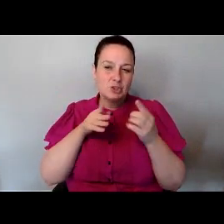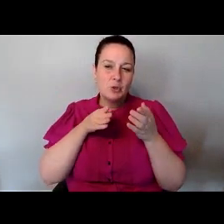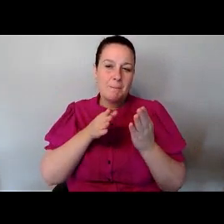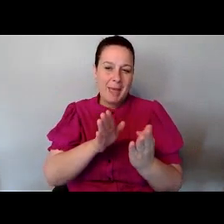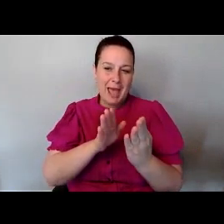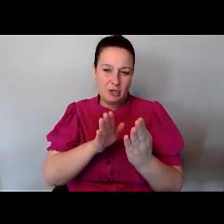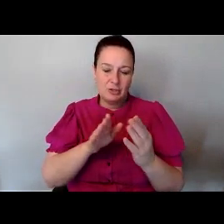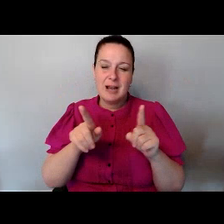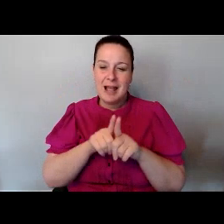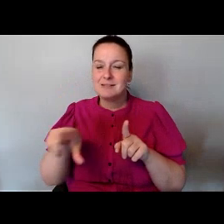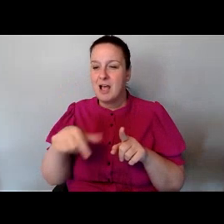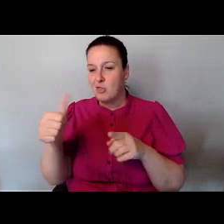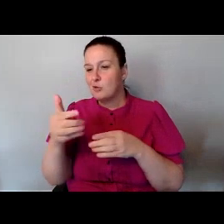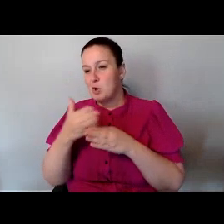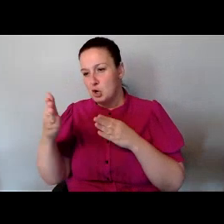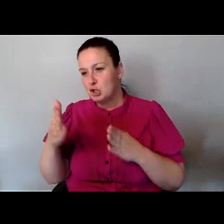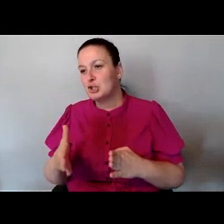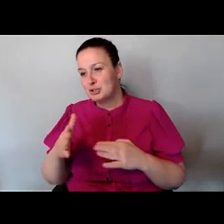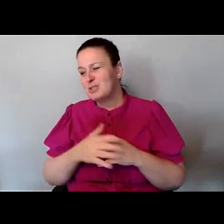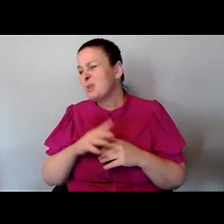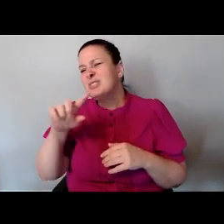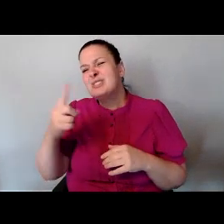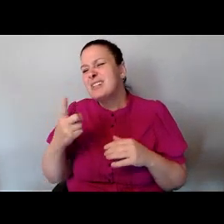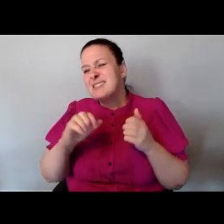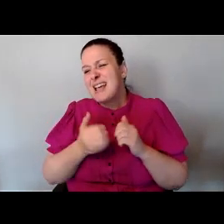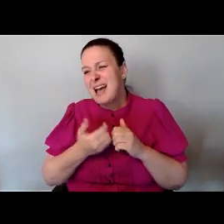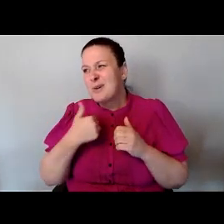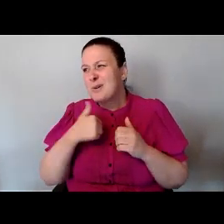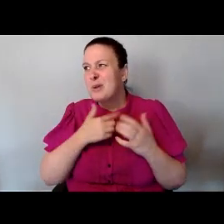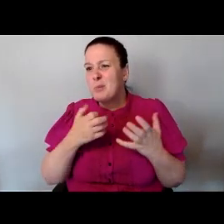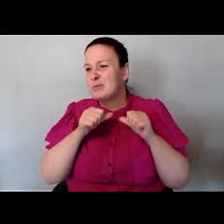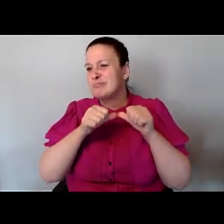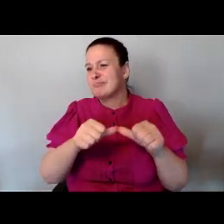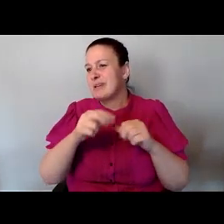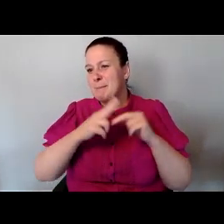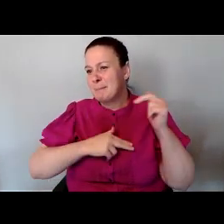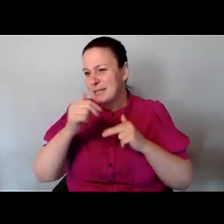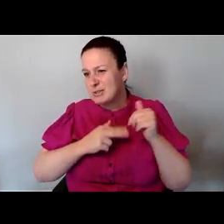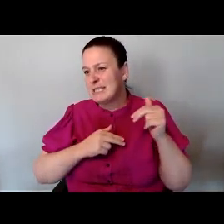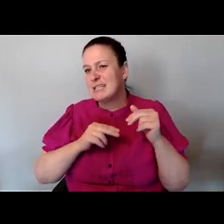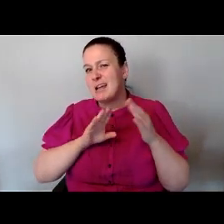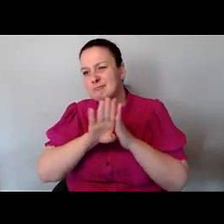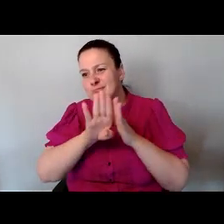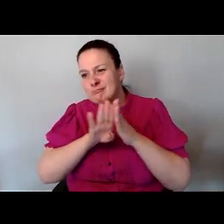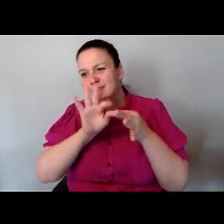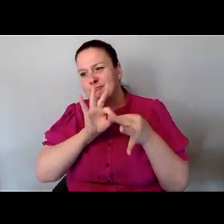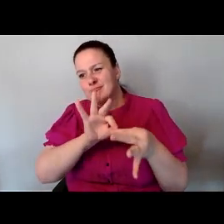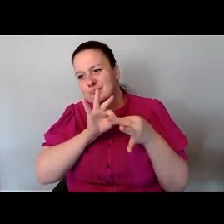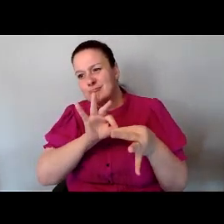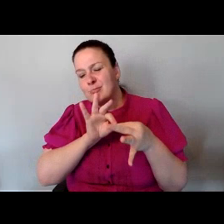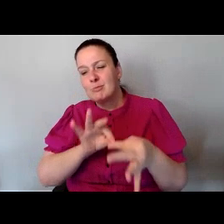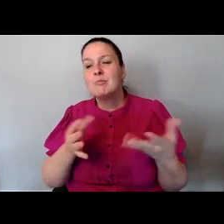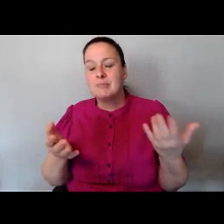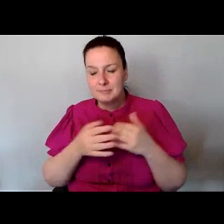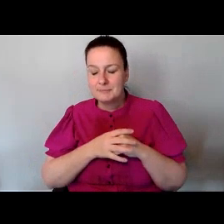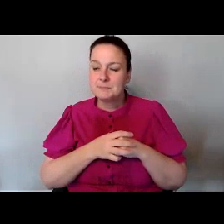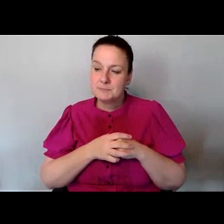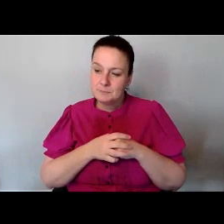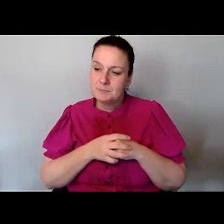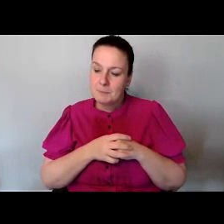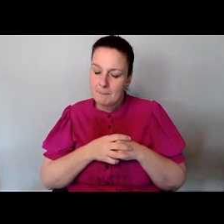other partners. So it's just a way that we want to keep building and maintaining those relationships. And we've